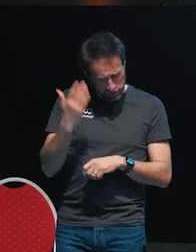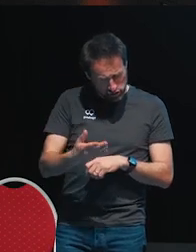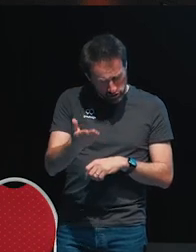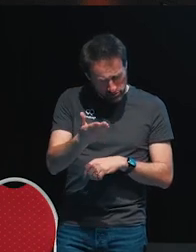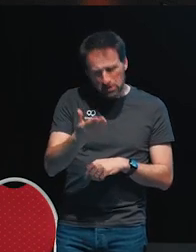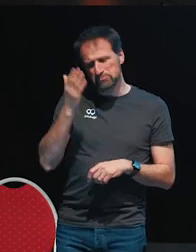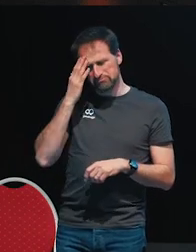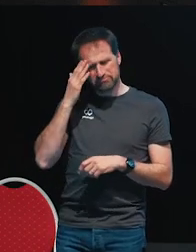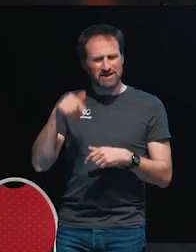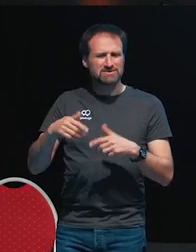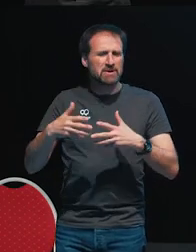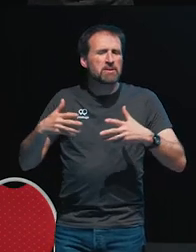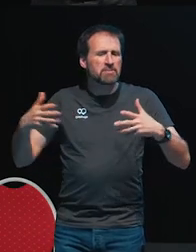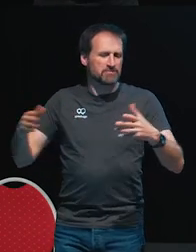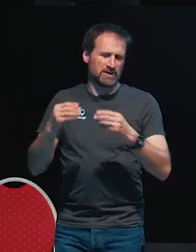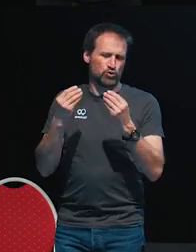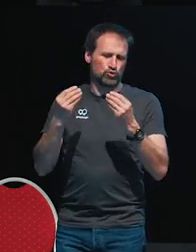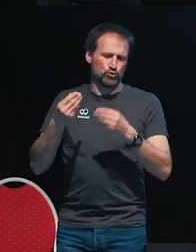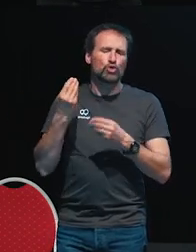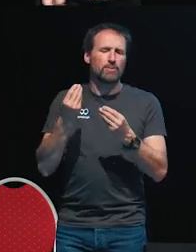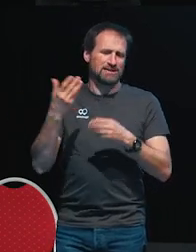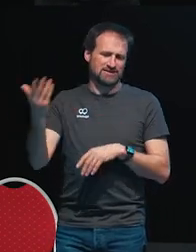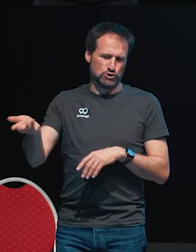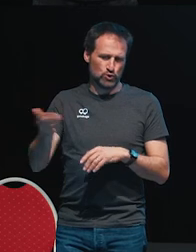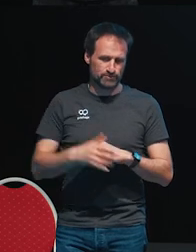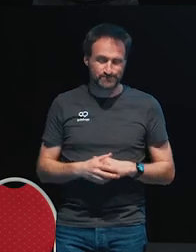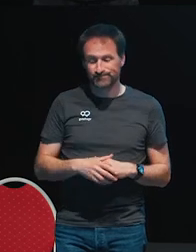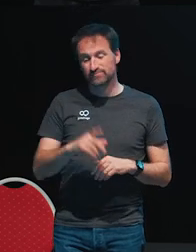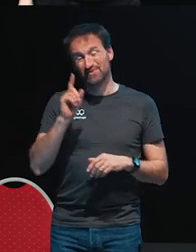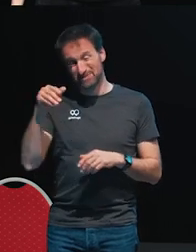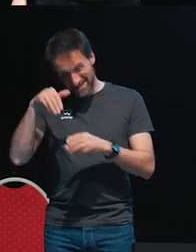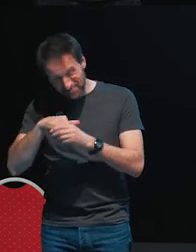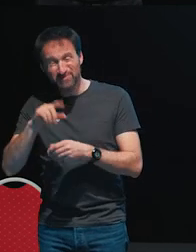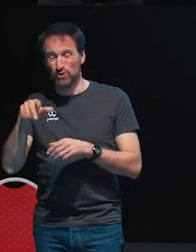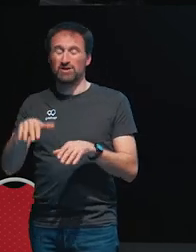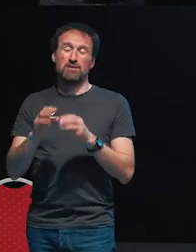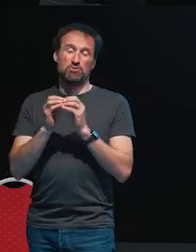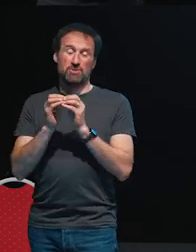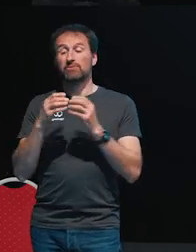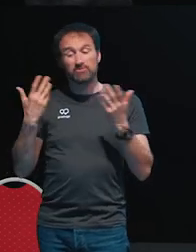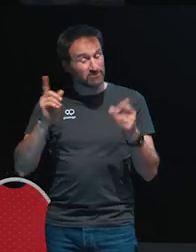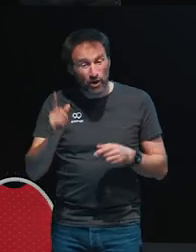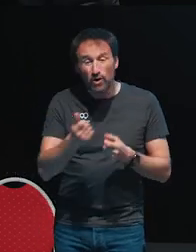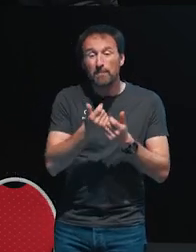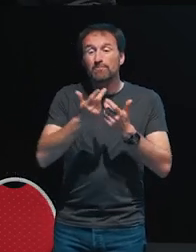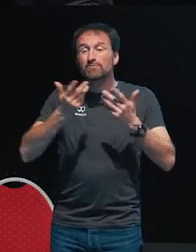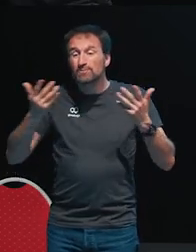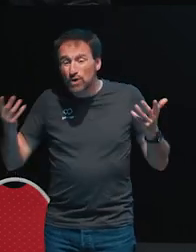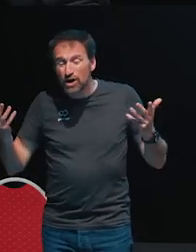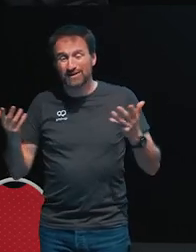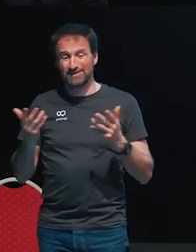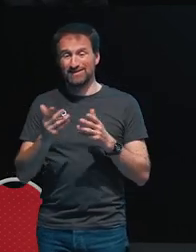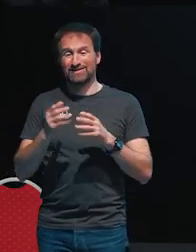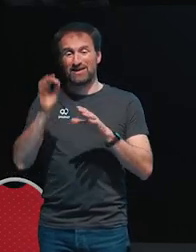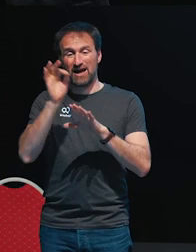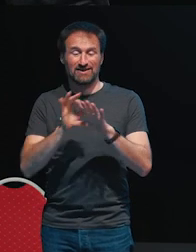has their own domain, and this poses some problems. You can also have a multi-architecture, like you can have a mobile app, a single page application,